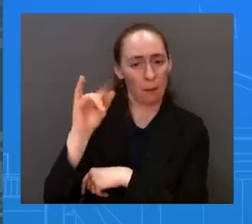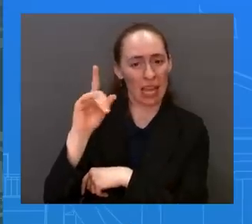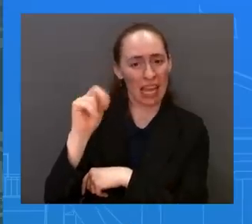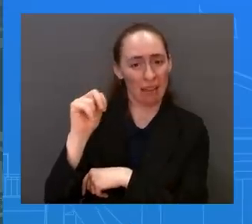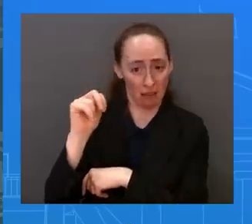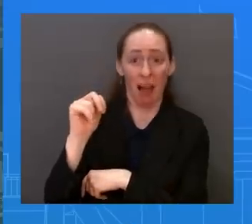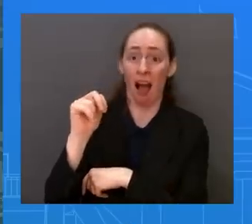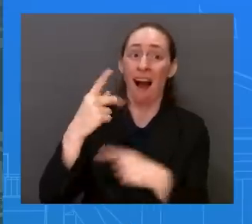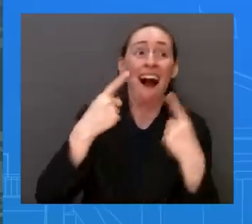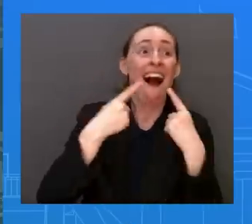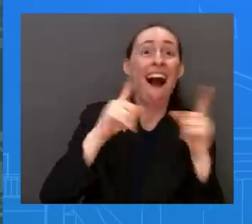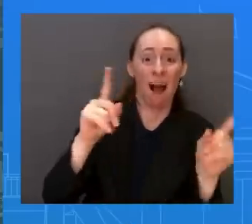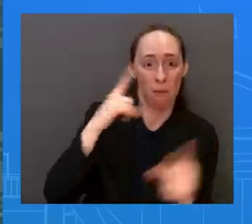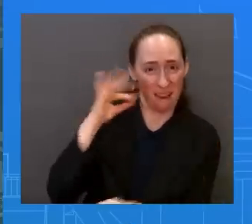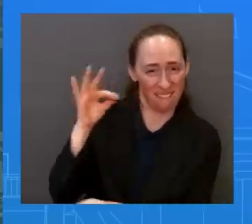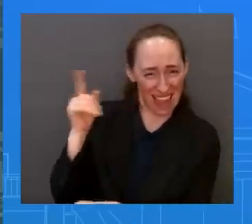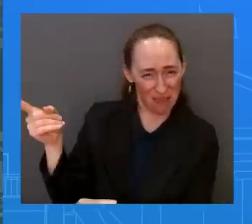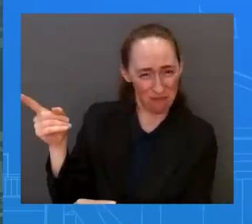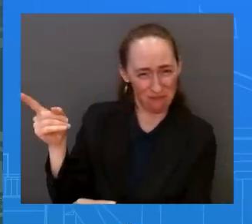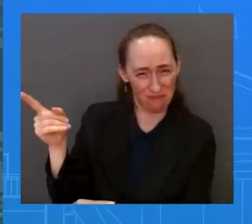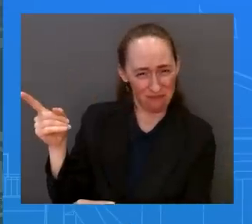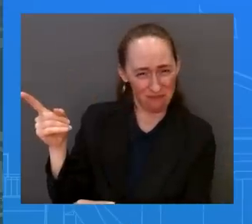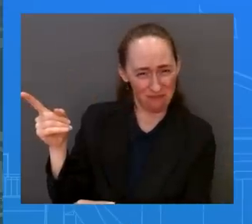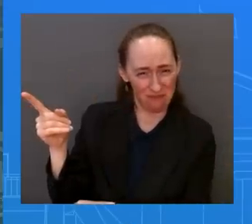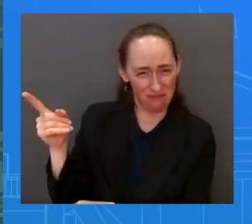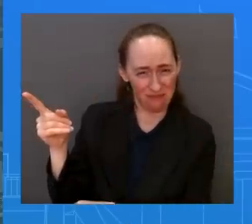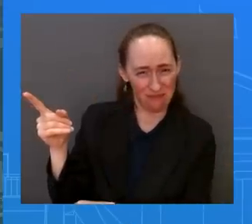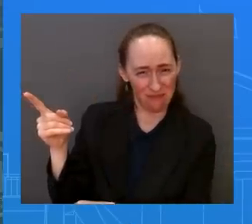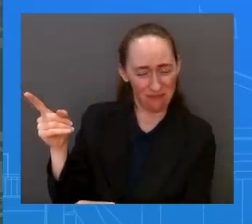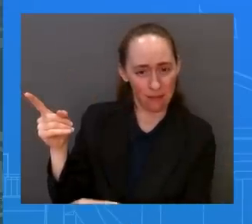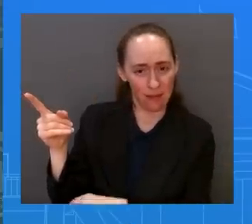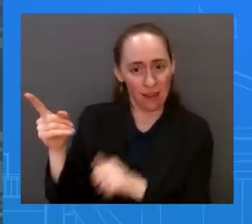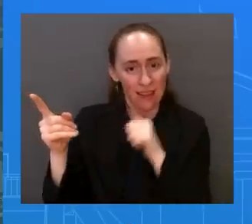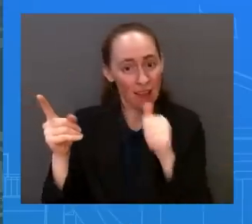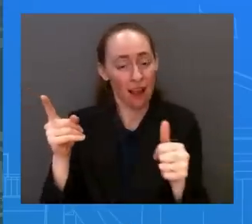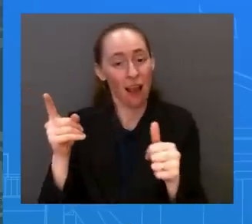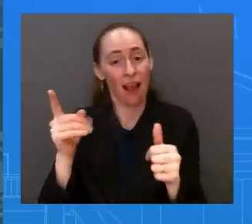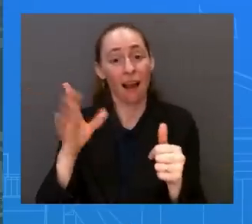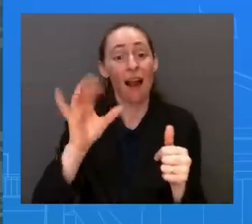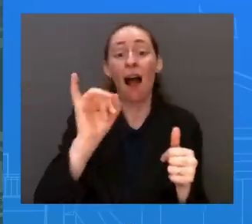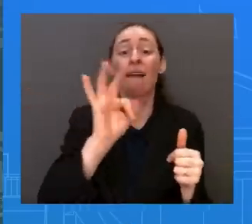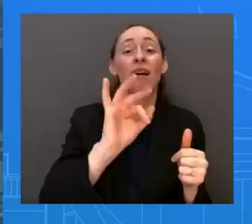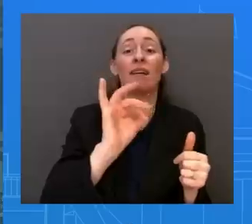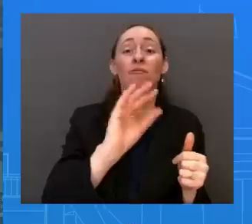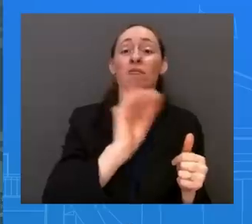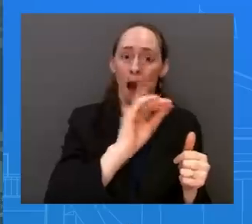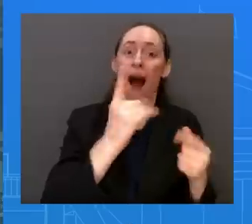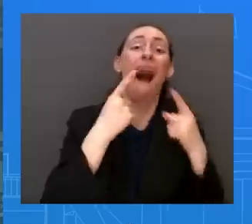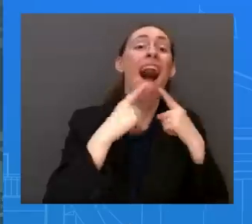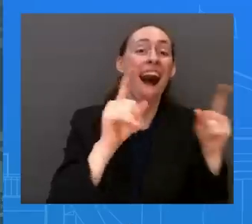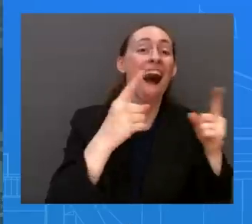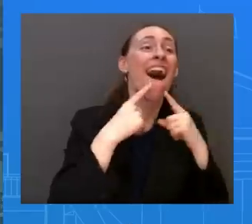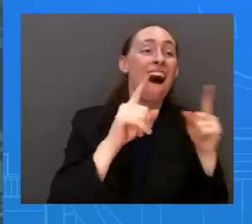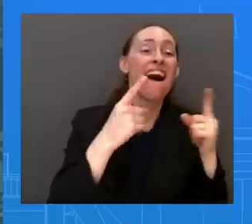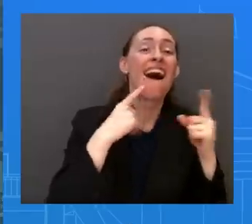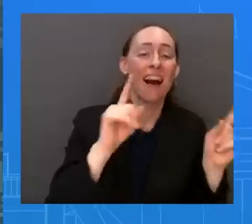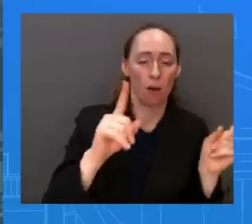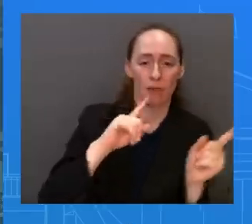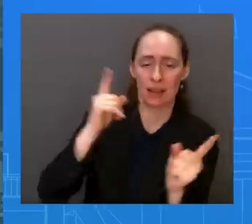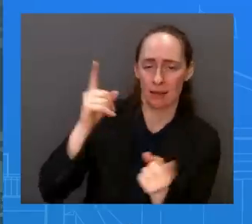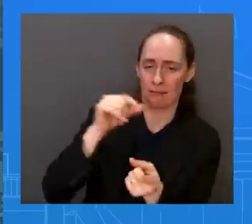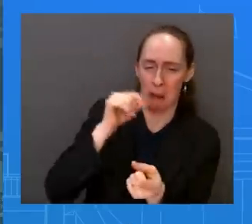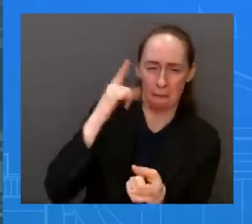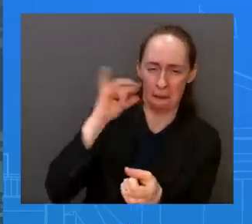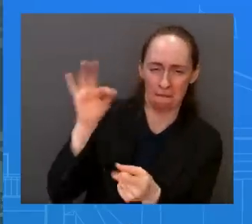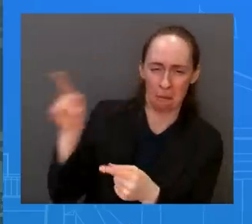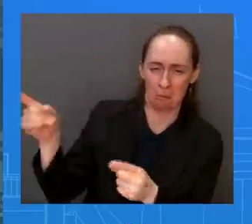what candidates, senators, and congressional members ran on, it was the successes that the president had. It